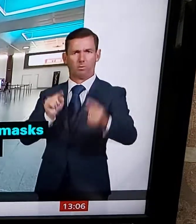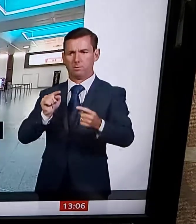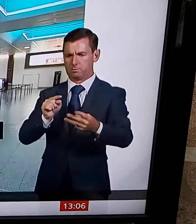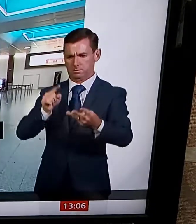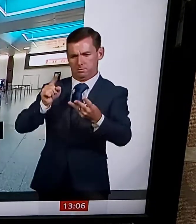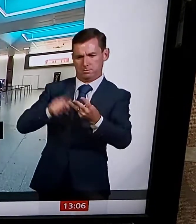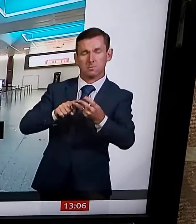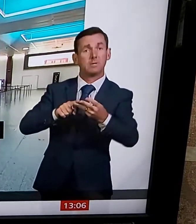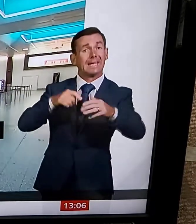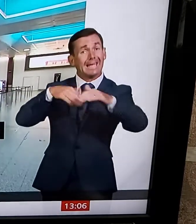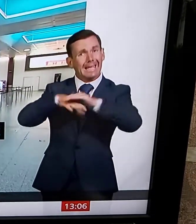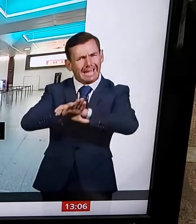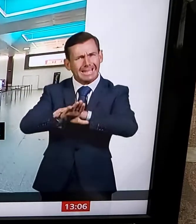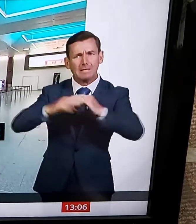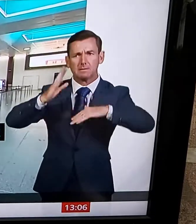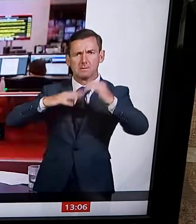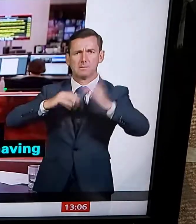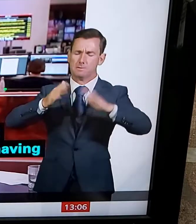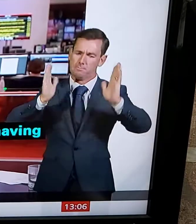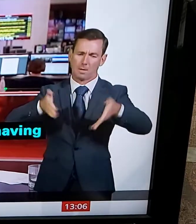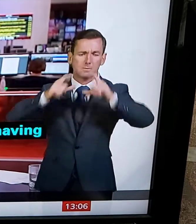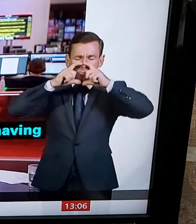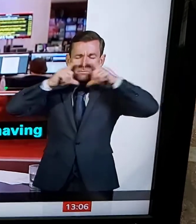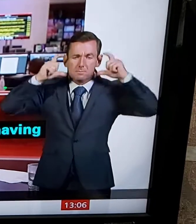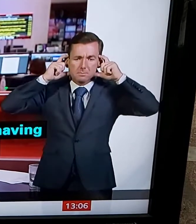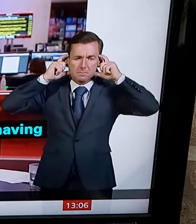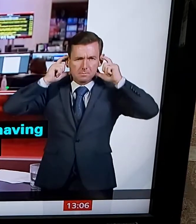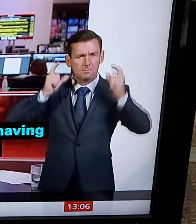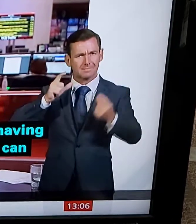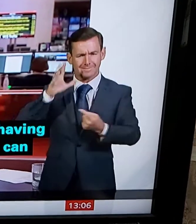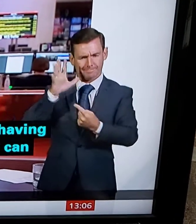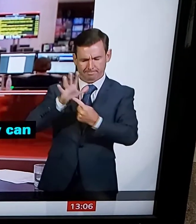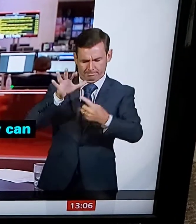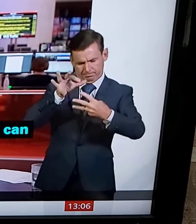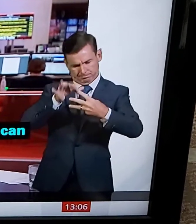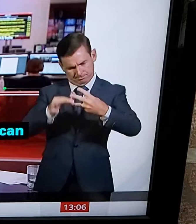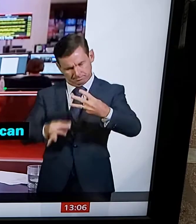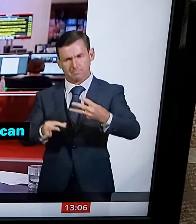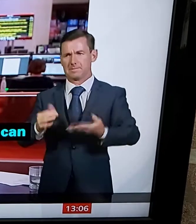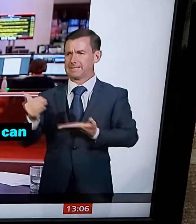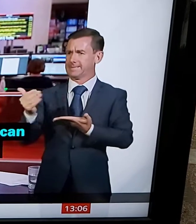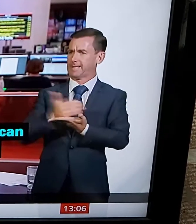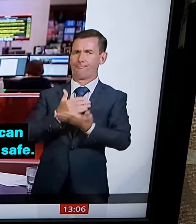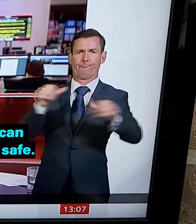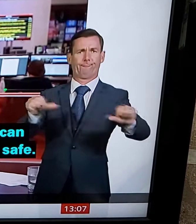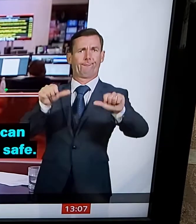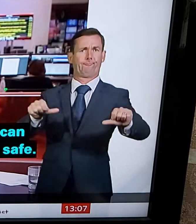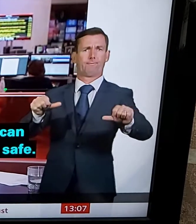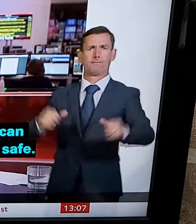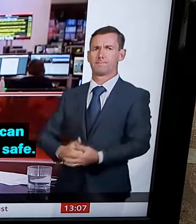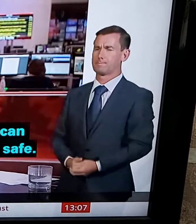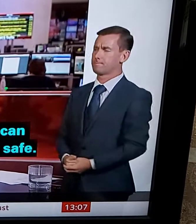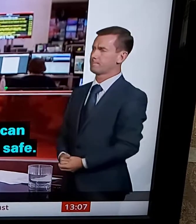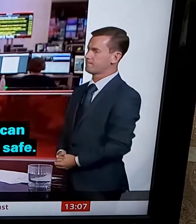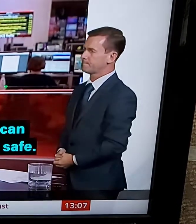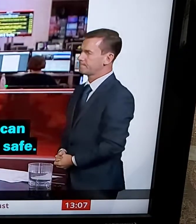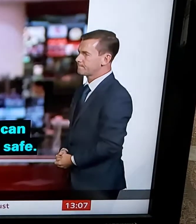for some of these crucial issues. For example, markets, about 30% of the population.